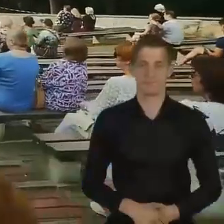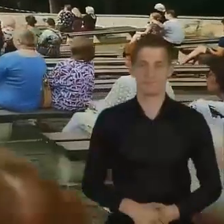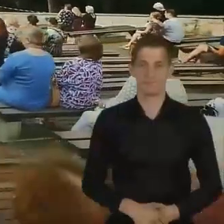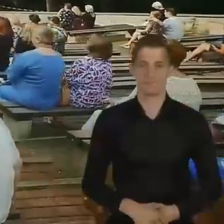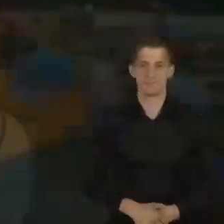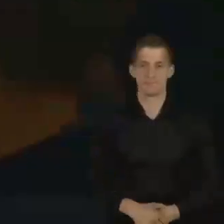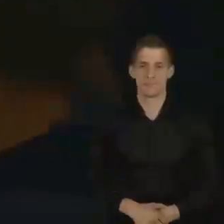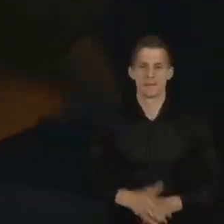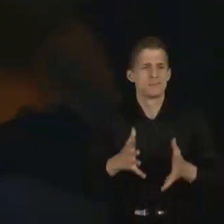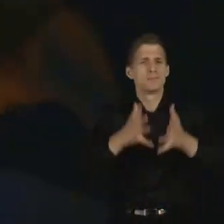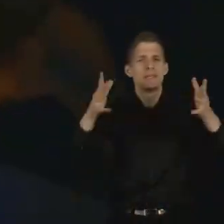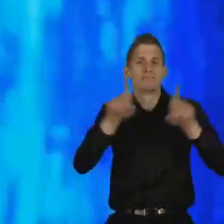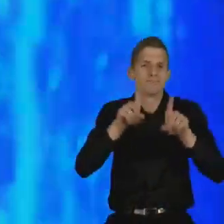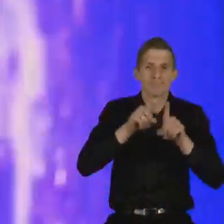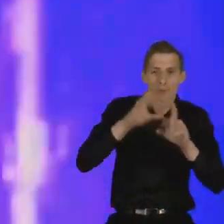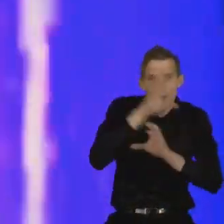Expanding and enhancing leisure offer,